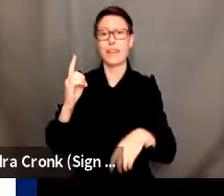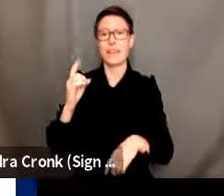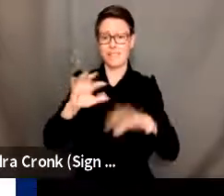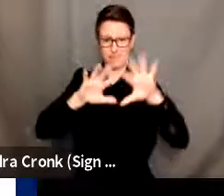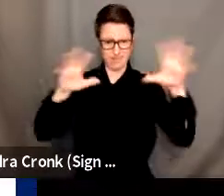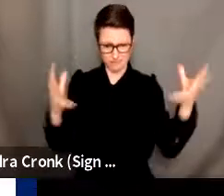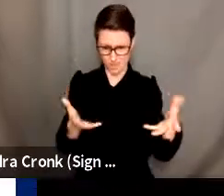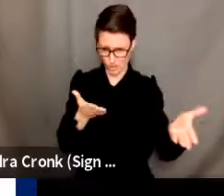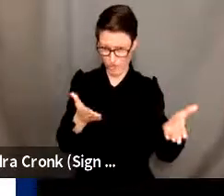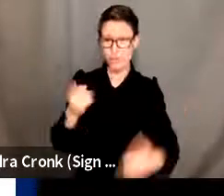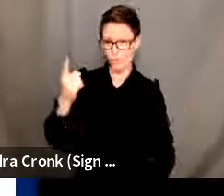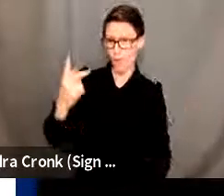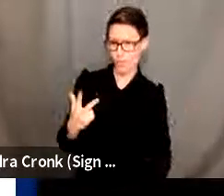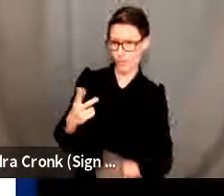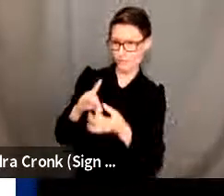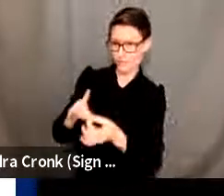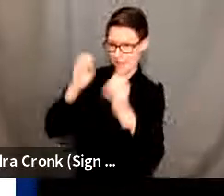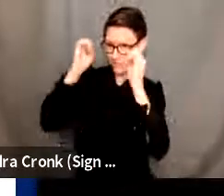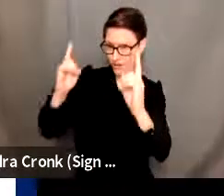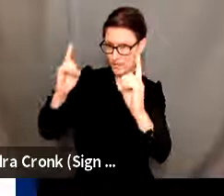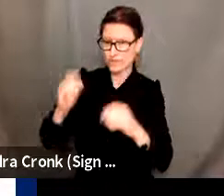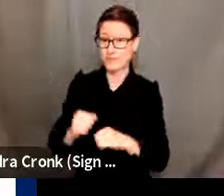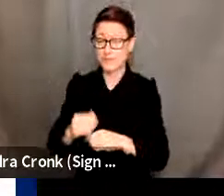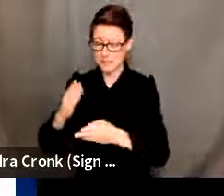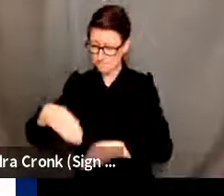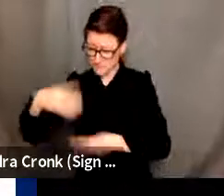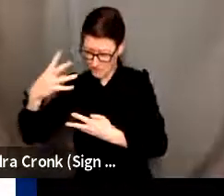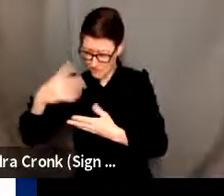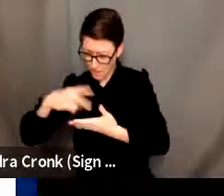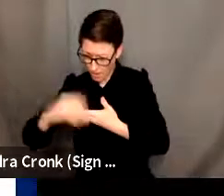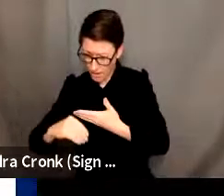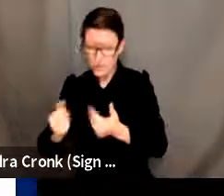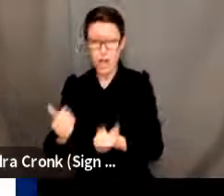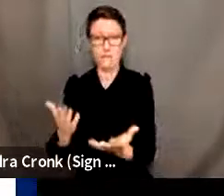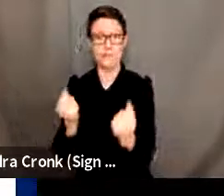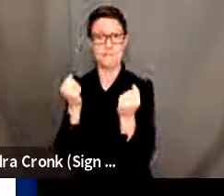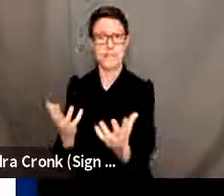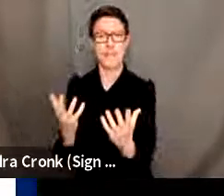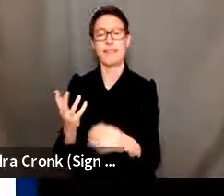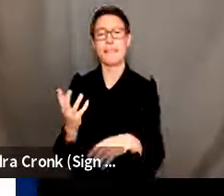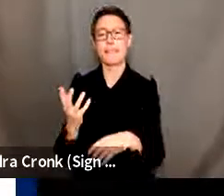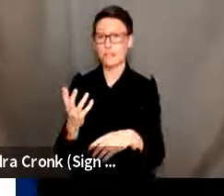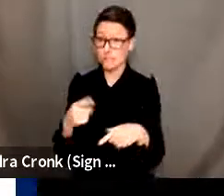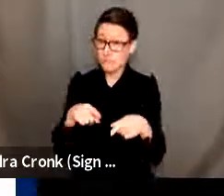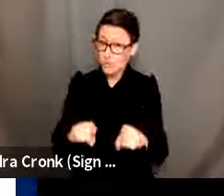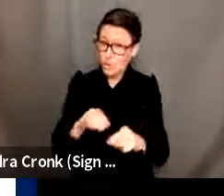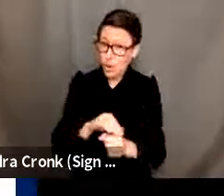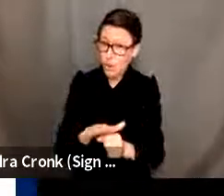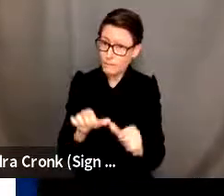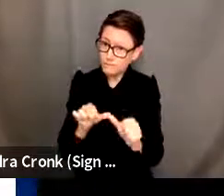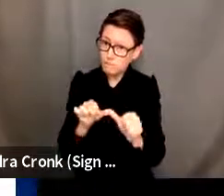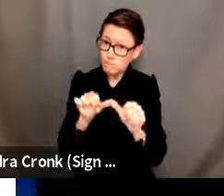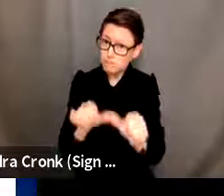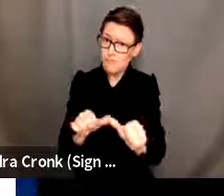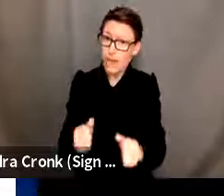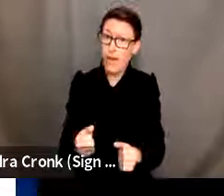offer all of these different programs. And of course, during COVID, we are offering almost all of these programs also virtually.